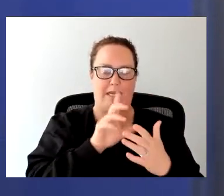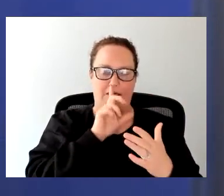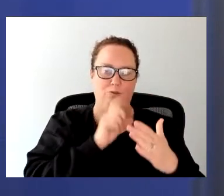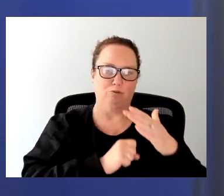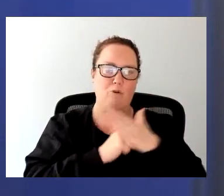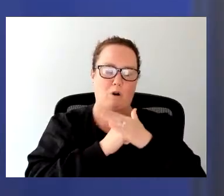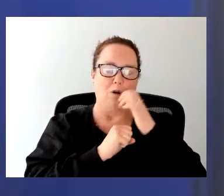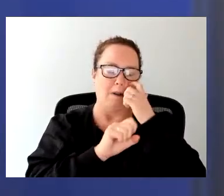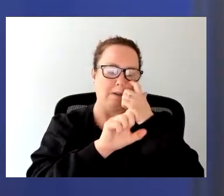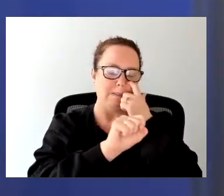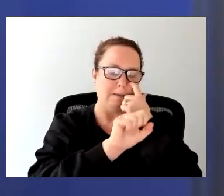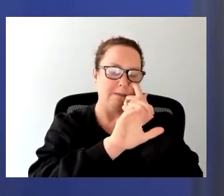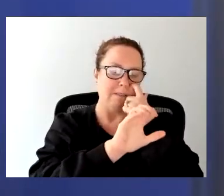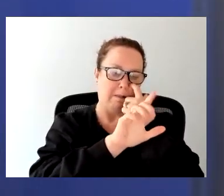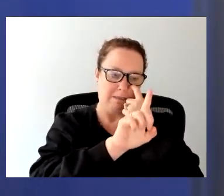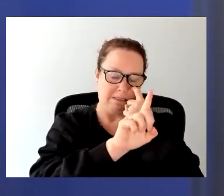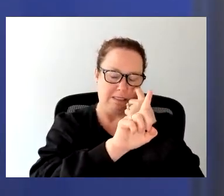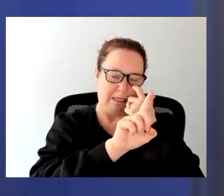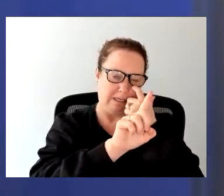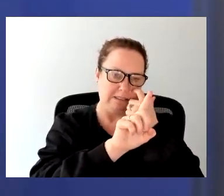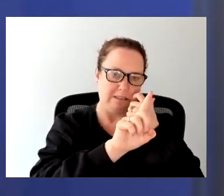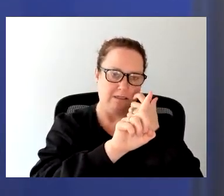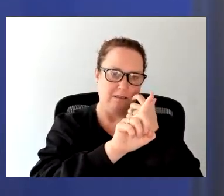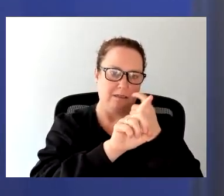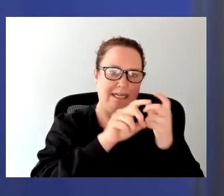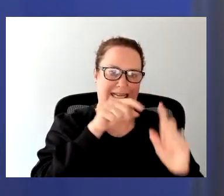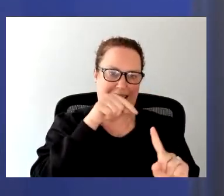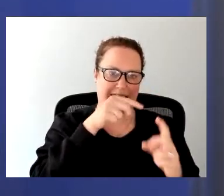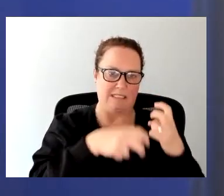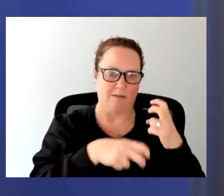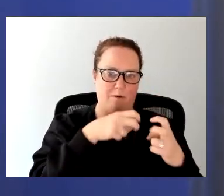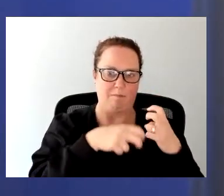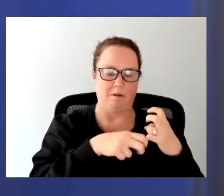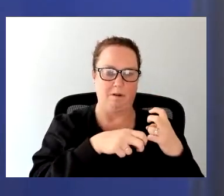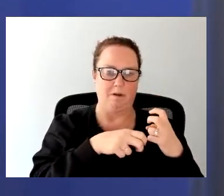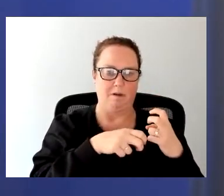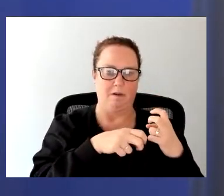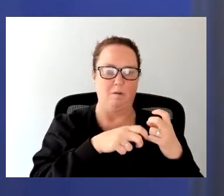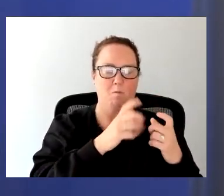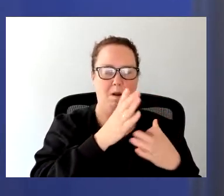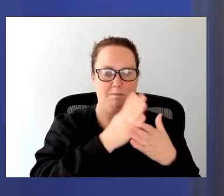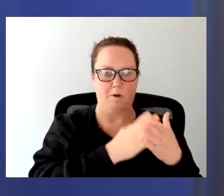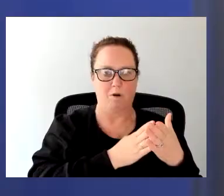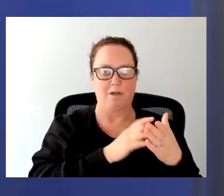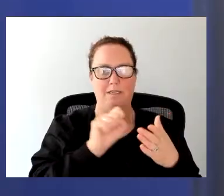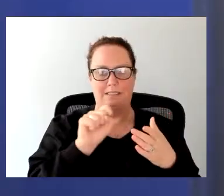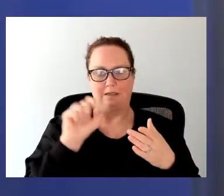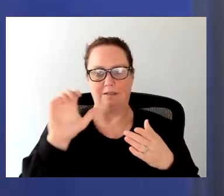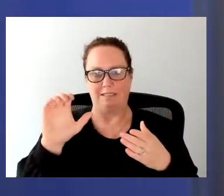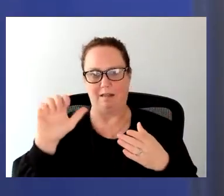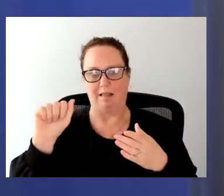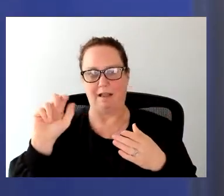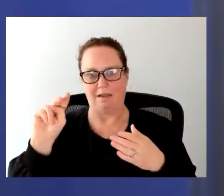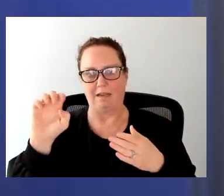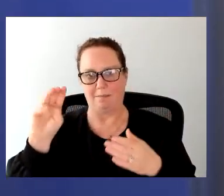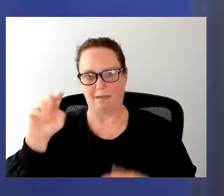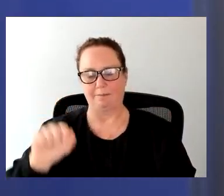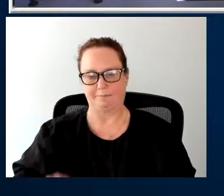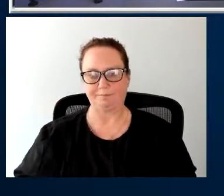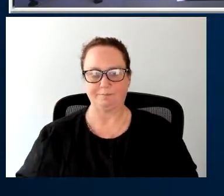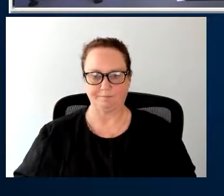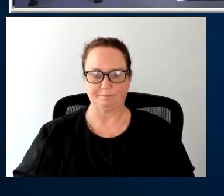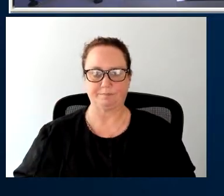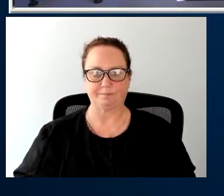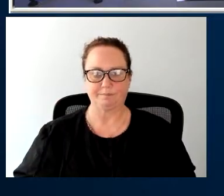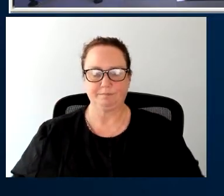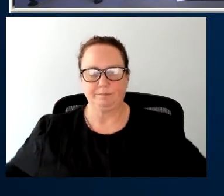sickle cell disease is the problem. One manifestation is sickle cell anemia. Yes. Yes.